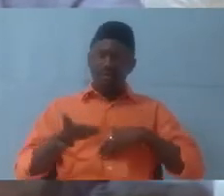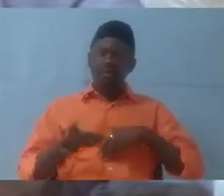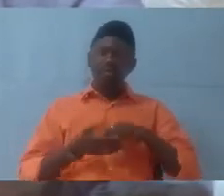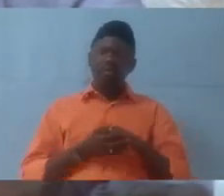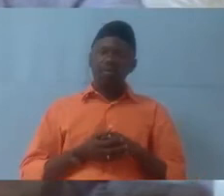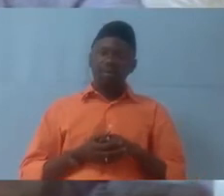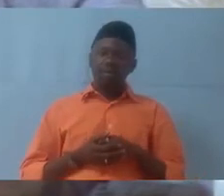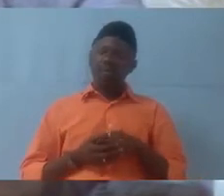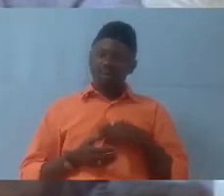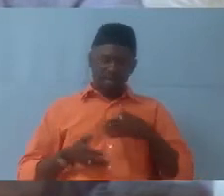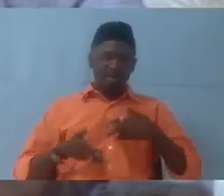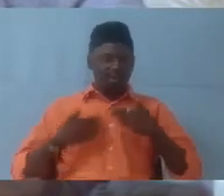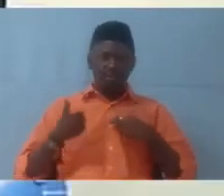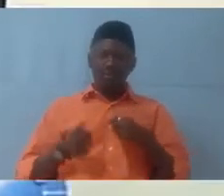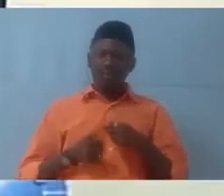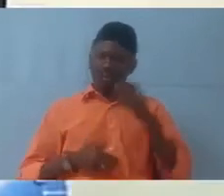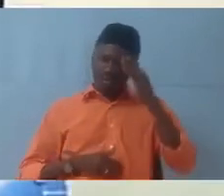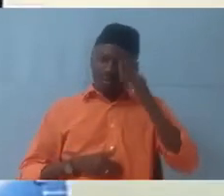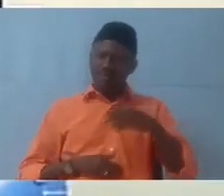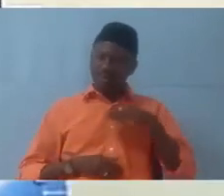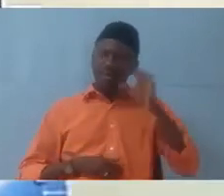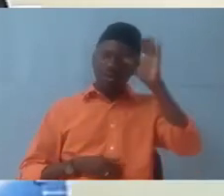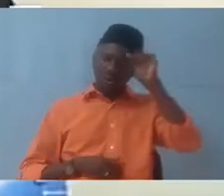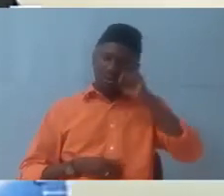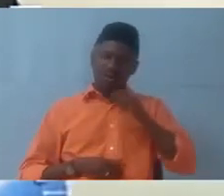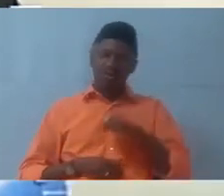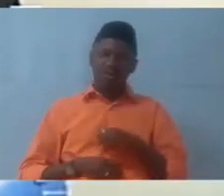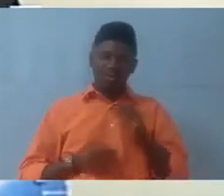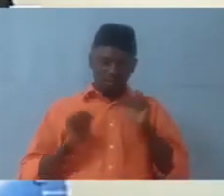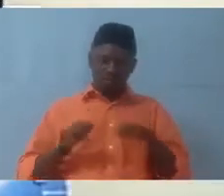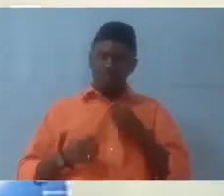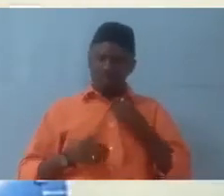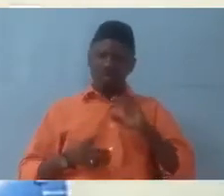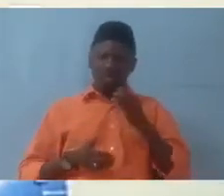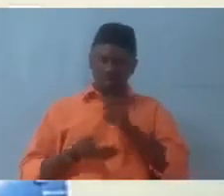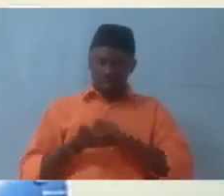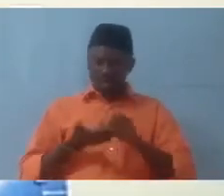I'm very pleased. Thank you so much for that understanding.